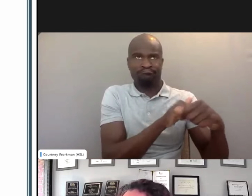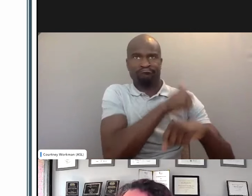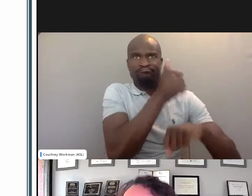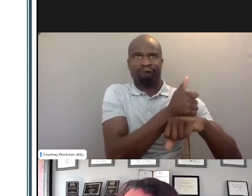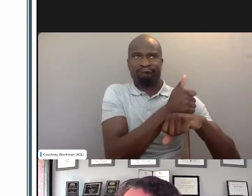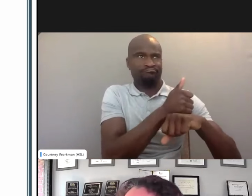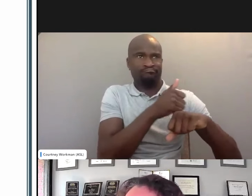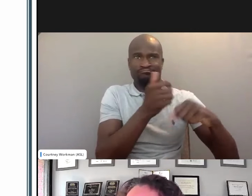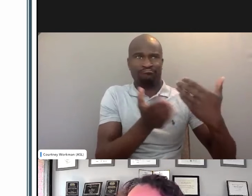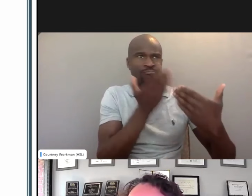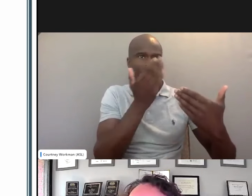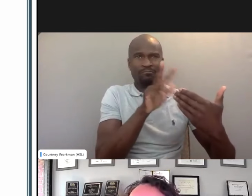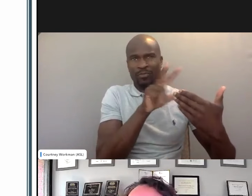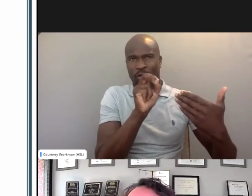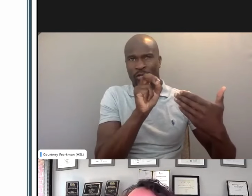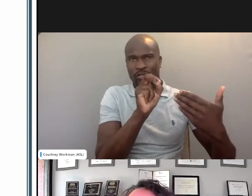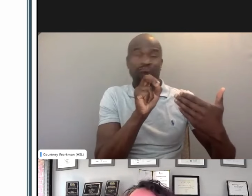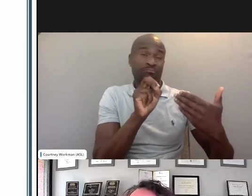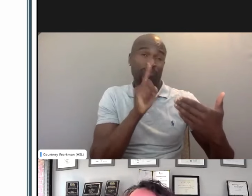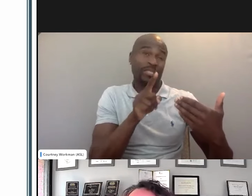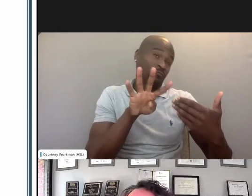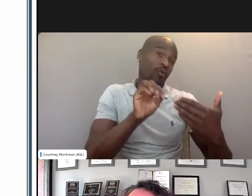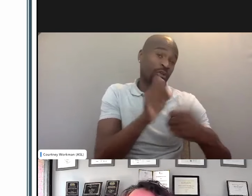nearly 40 years, actually.